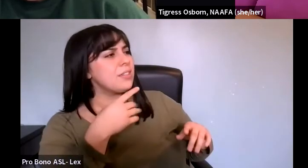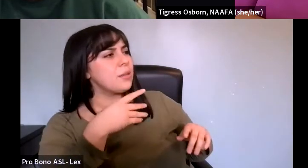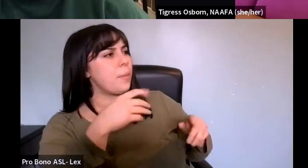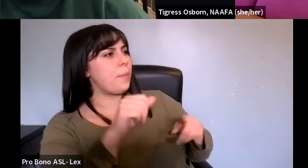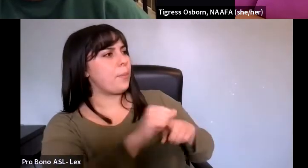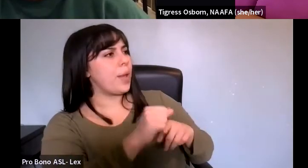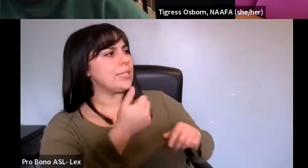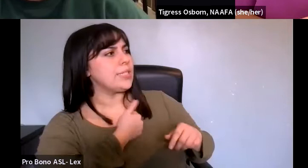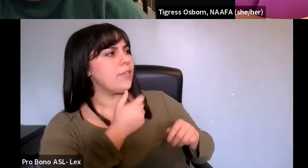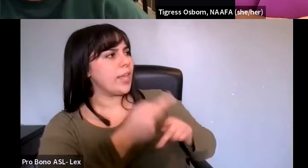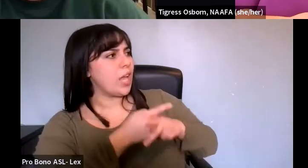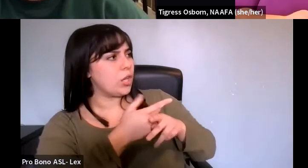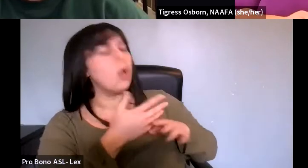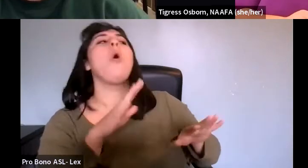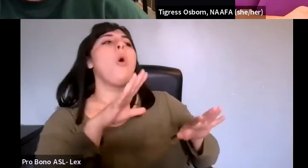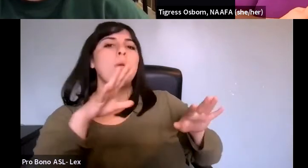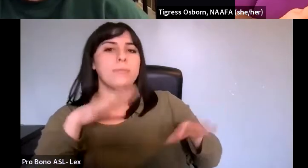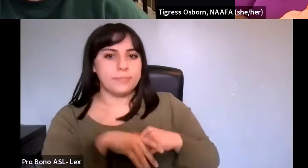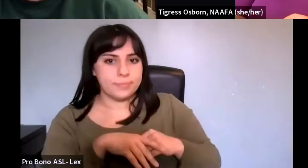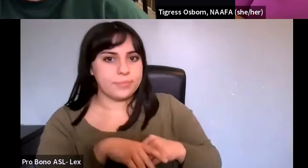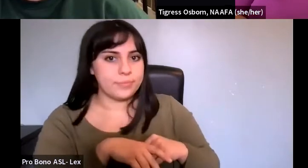Not that. Yes. Yeah. Okay.